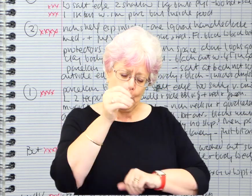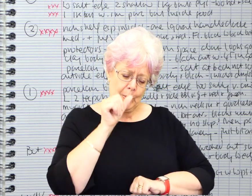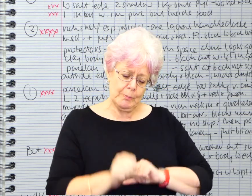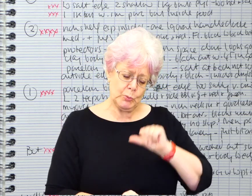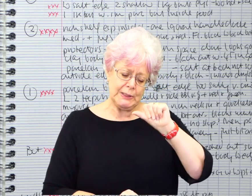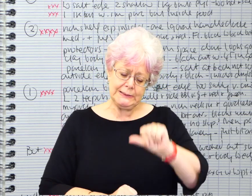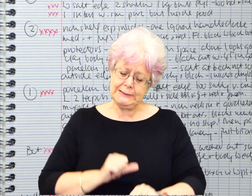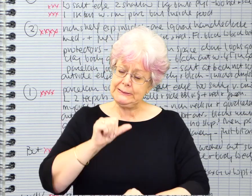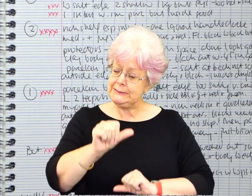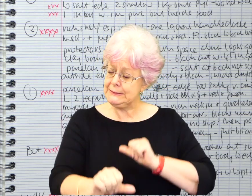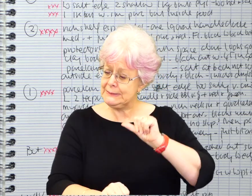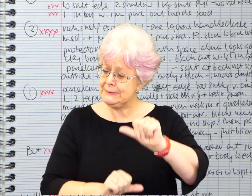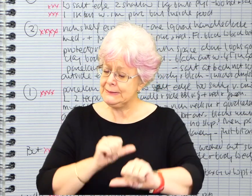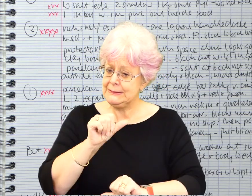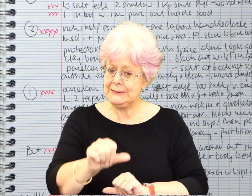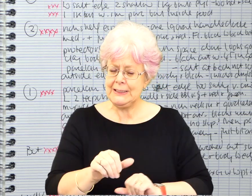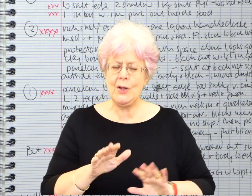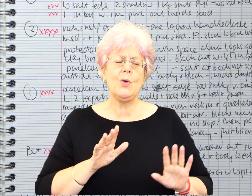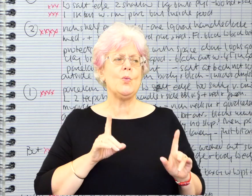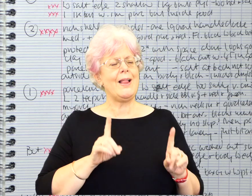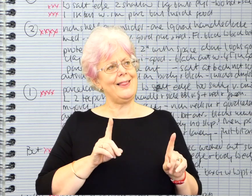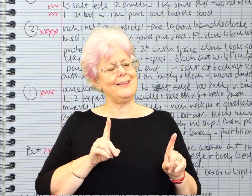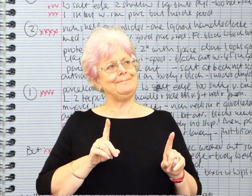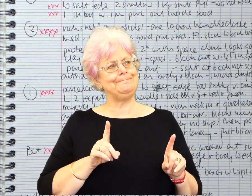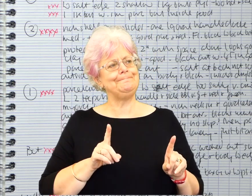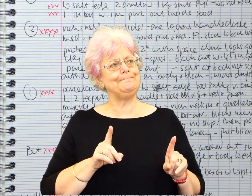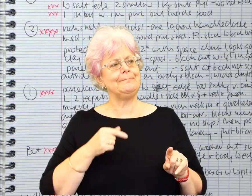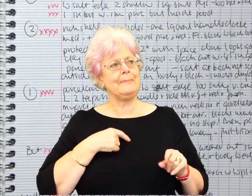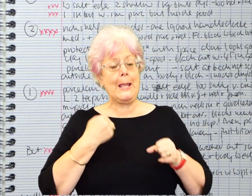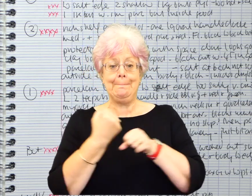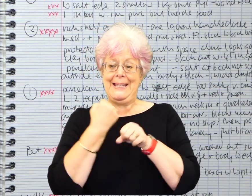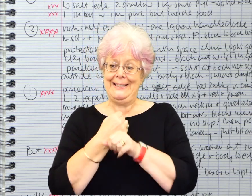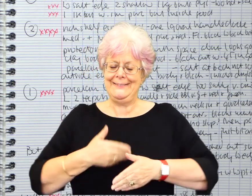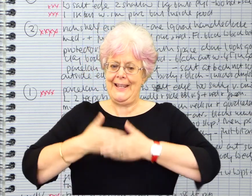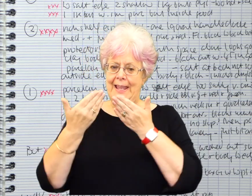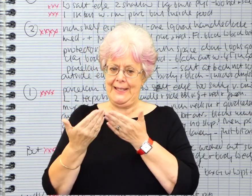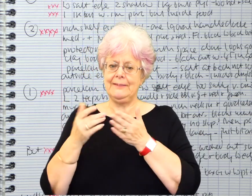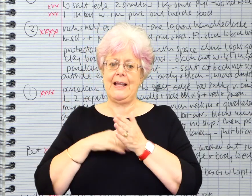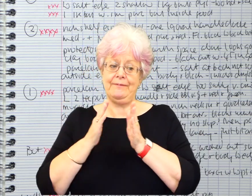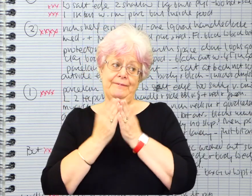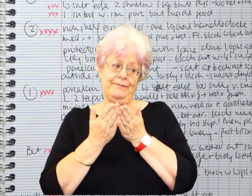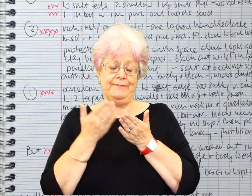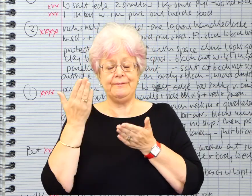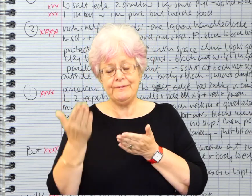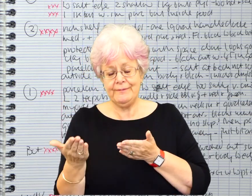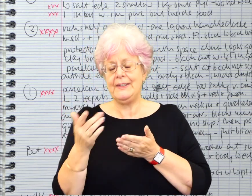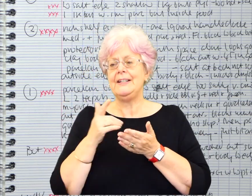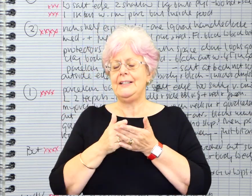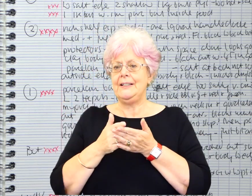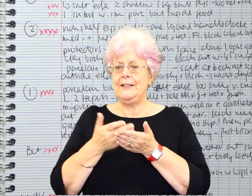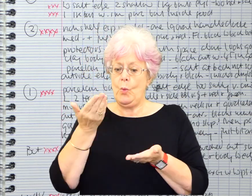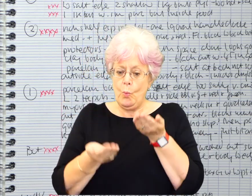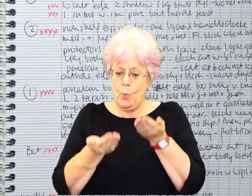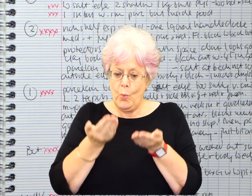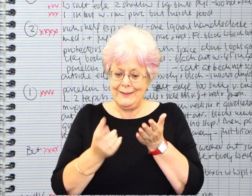to? I'll show you the story. So when I'm on the making day, I have this little notebook. So I will write down the weight of the clay, what the